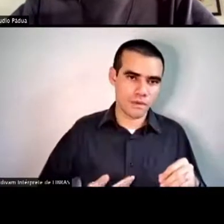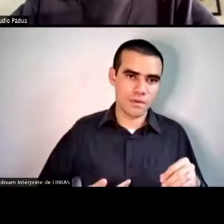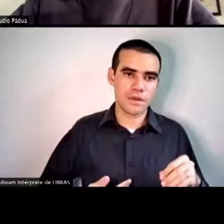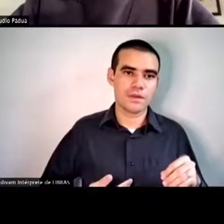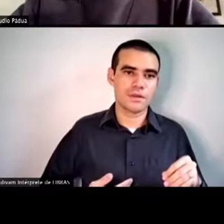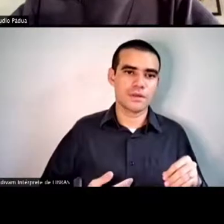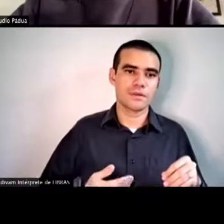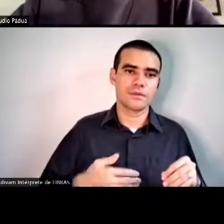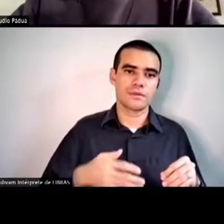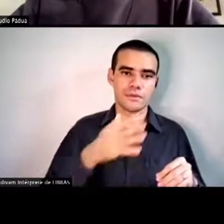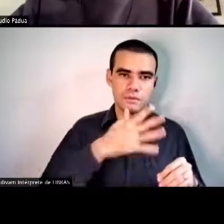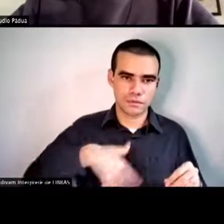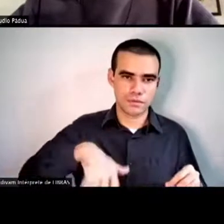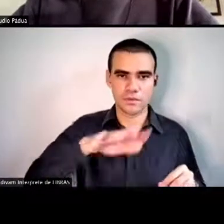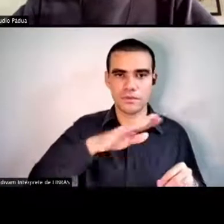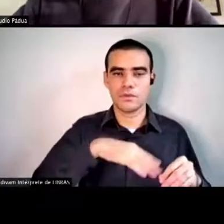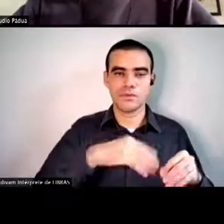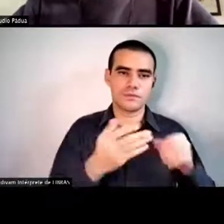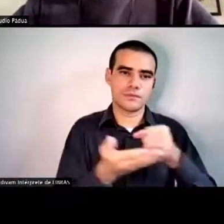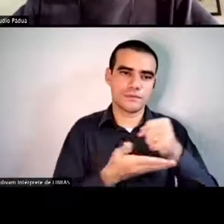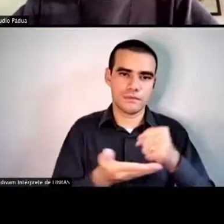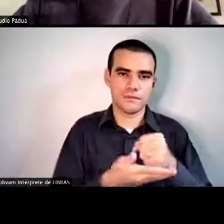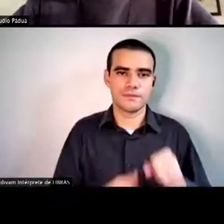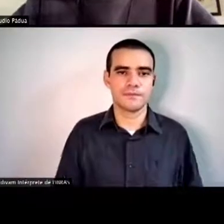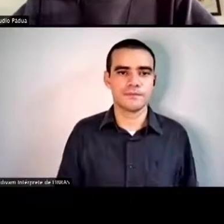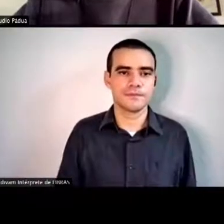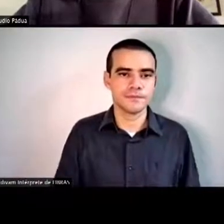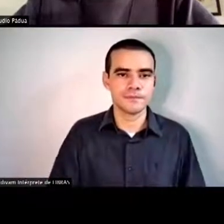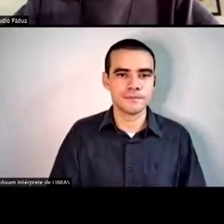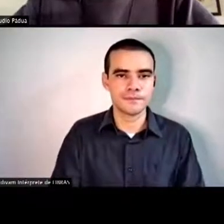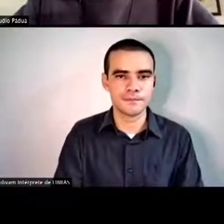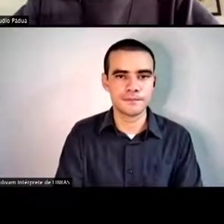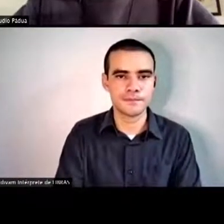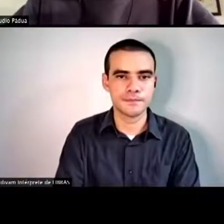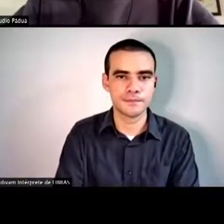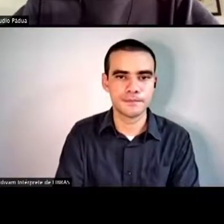to the public through the high school and the basic education.